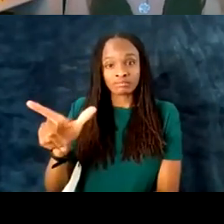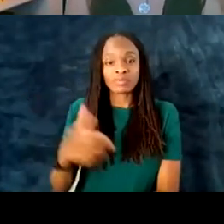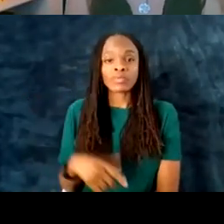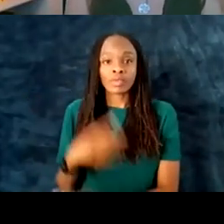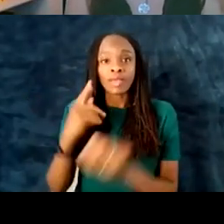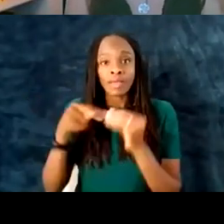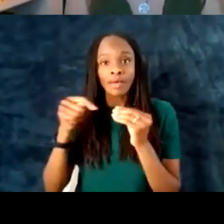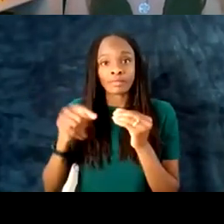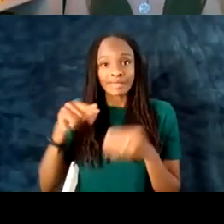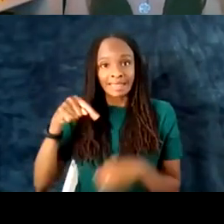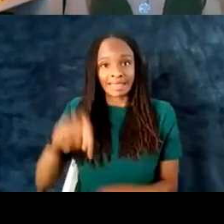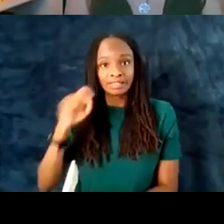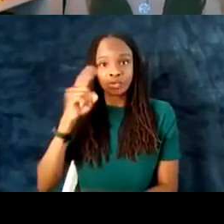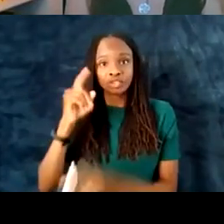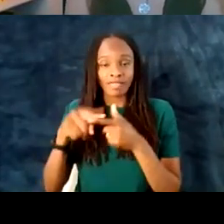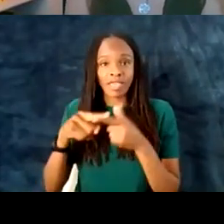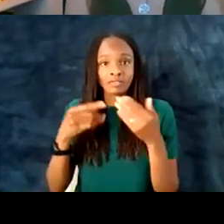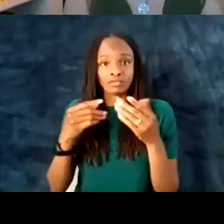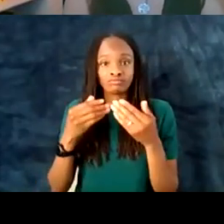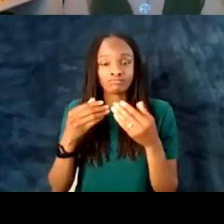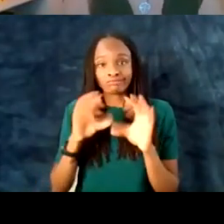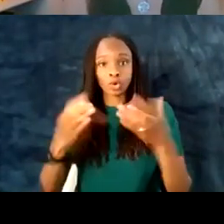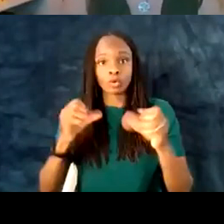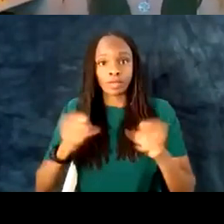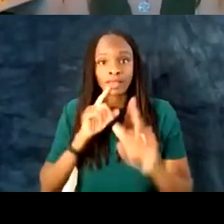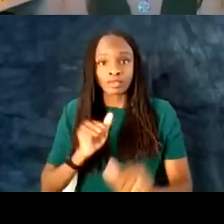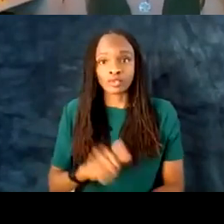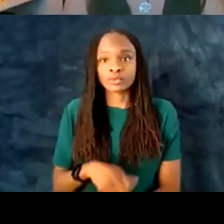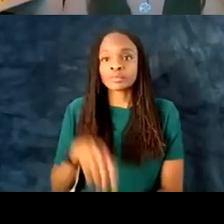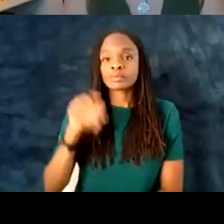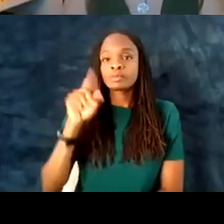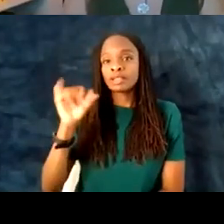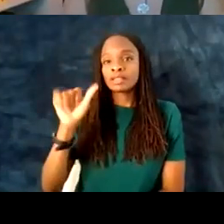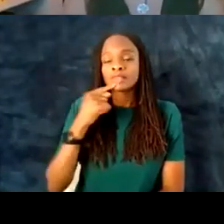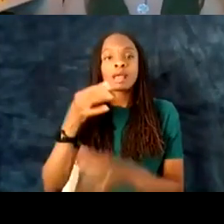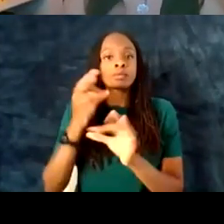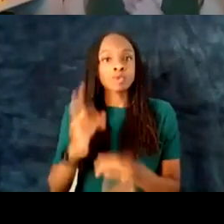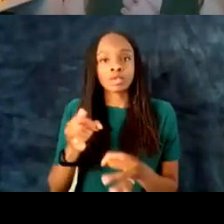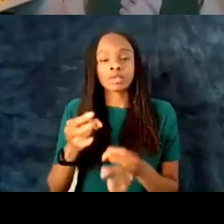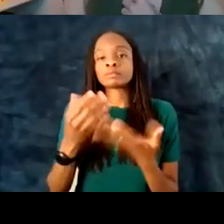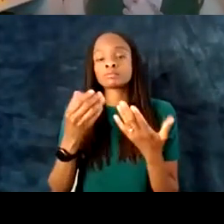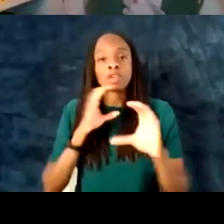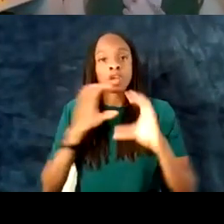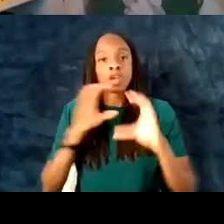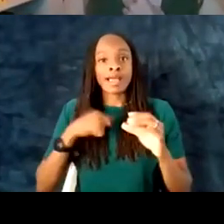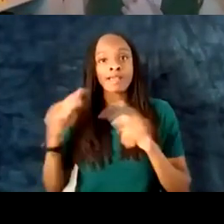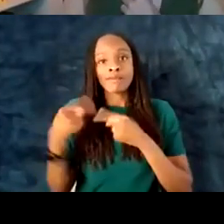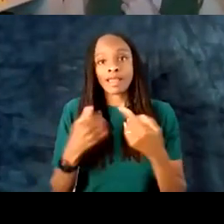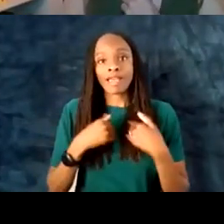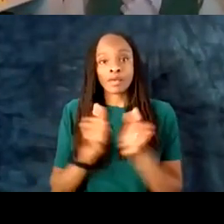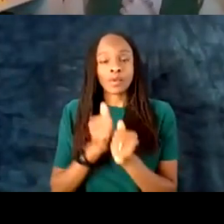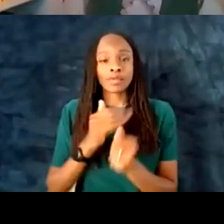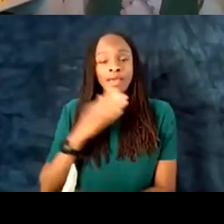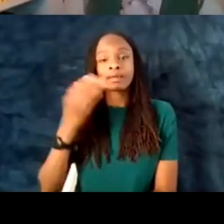this question and then open to the group. Absolutely. Well, certainly the conversations I've been having with my fellow members in